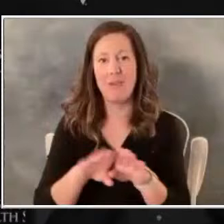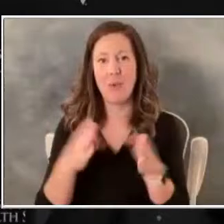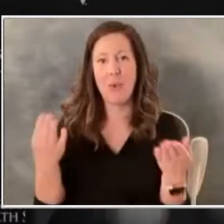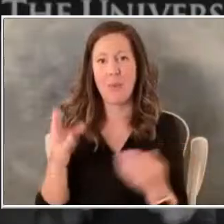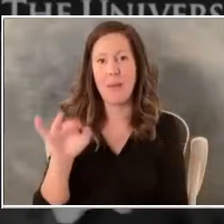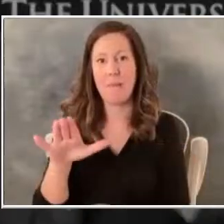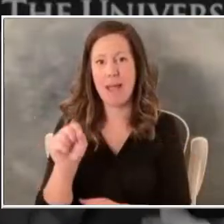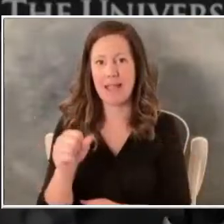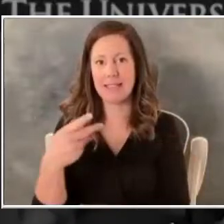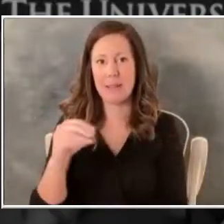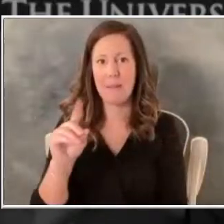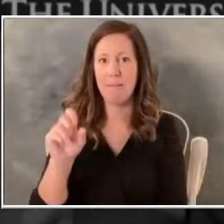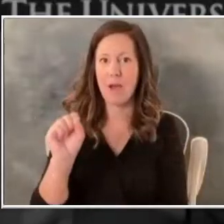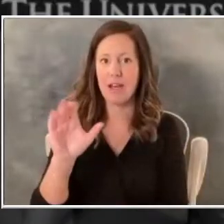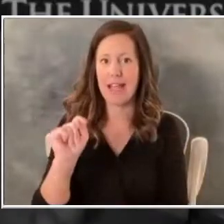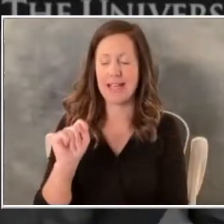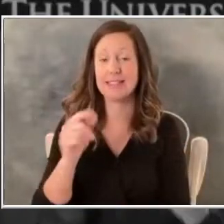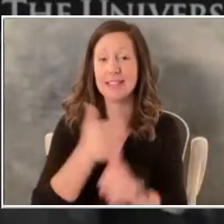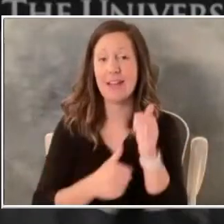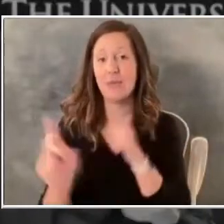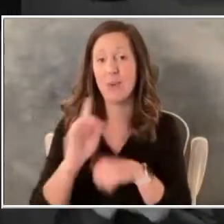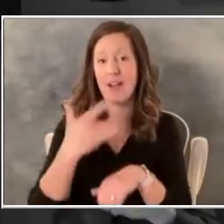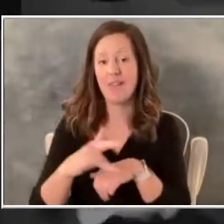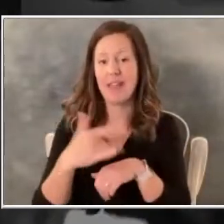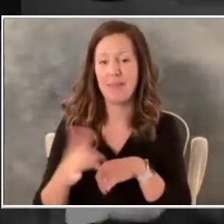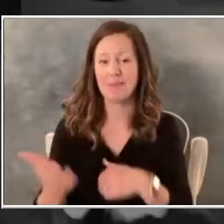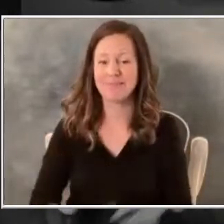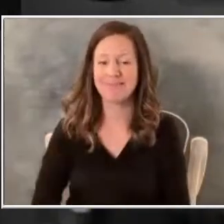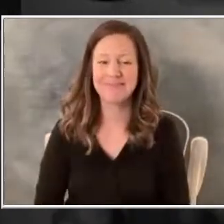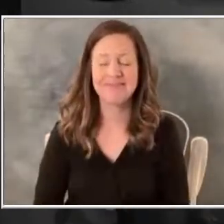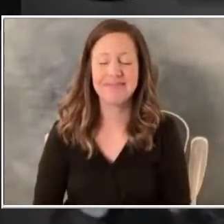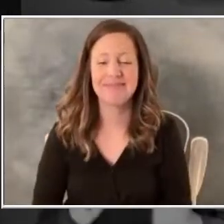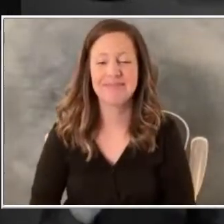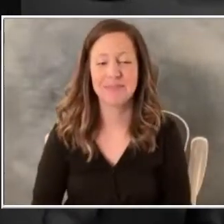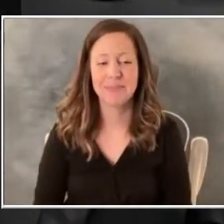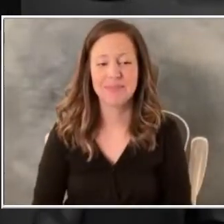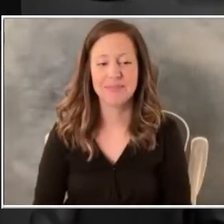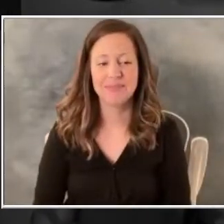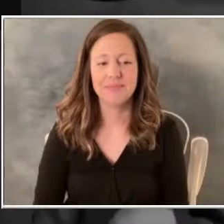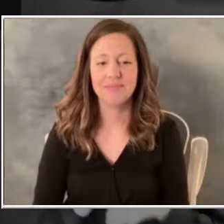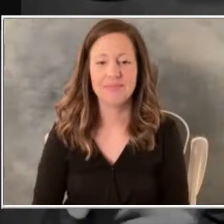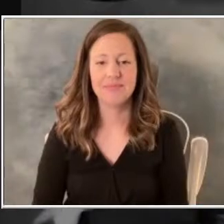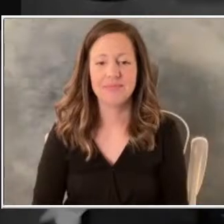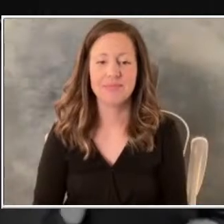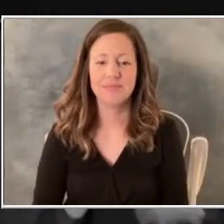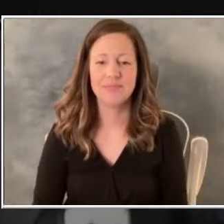Stites podcast. Now everywhere podcasts are available.